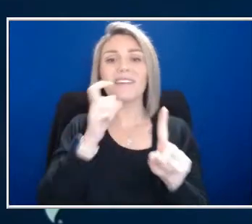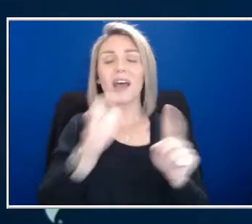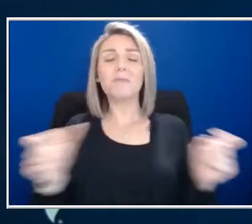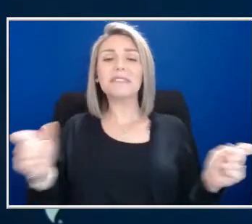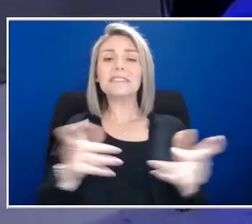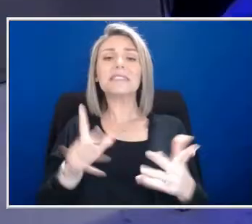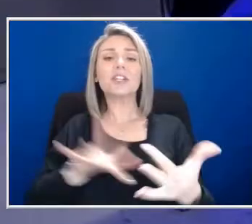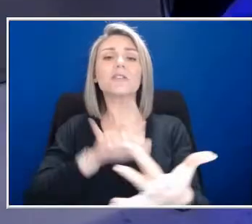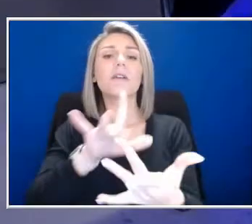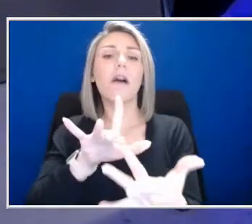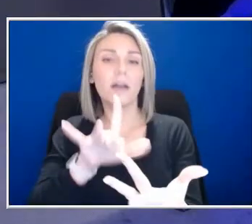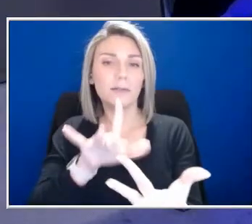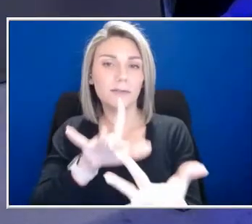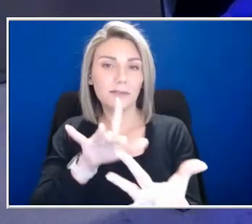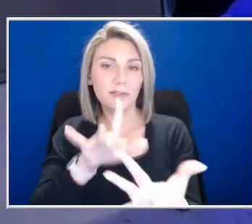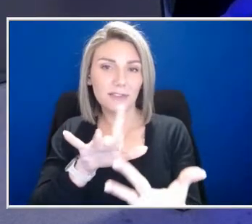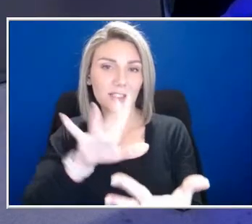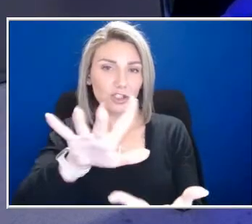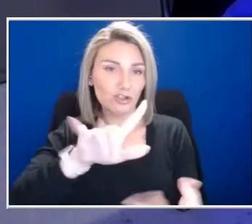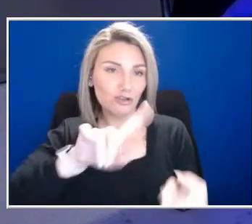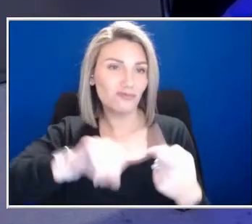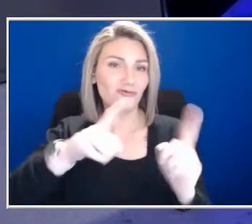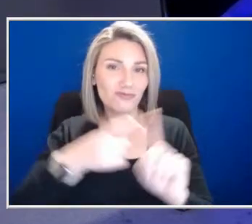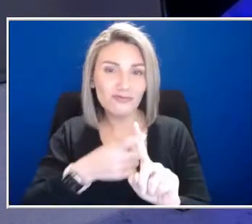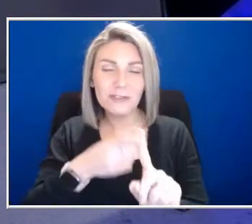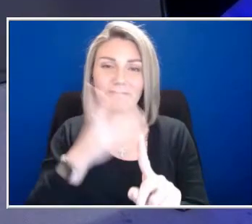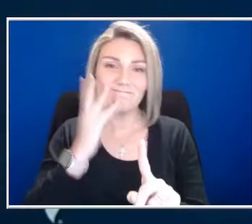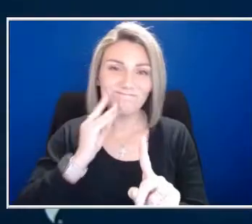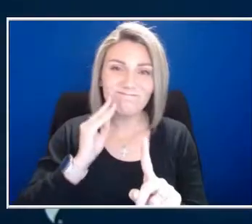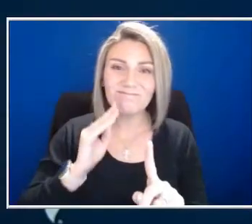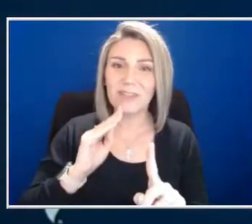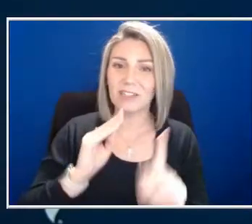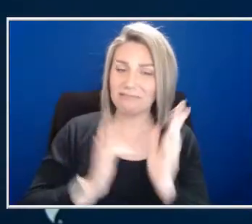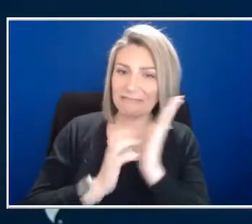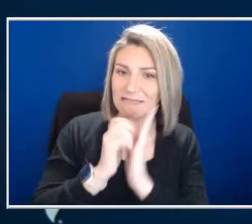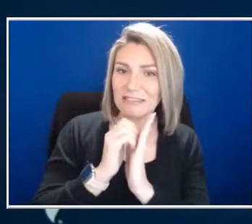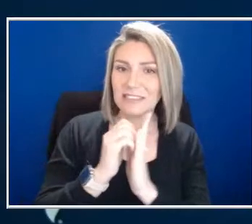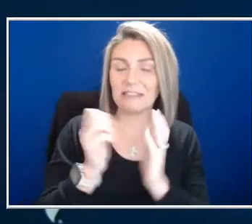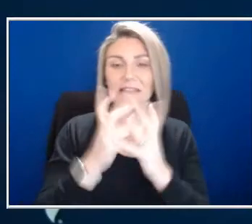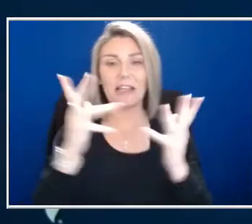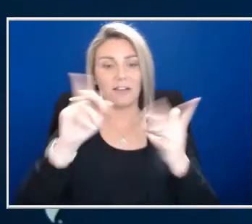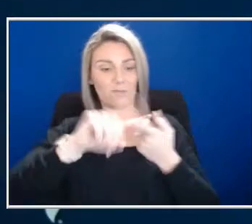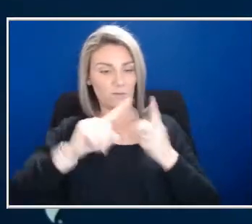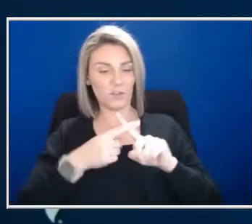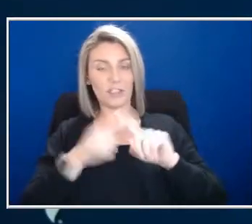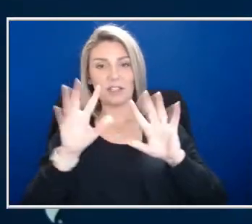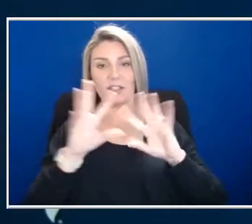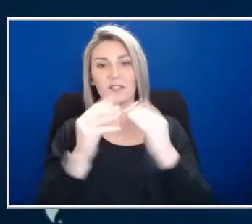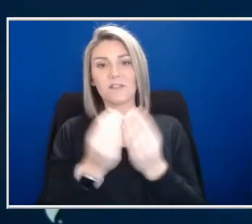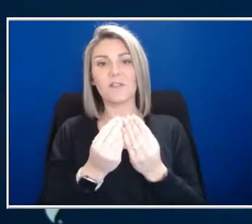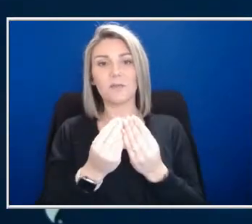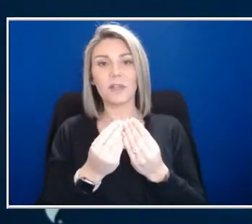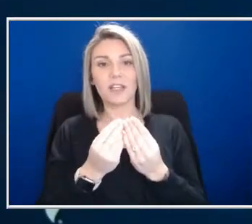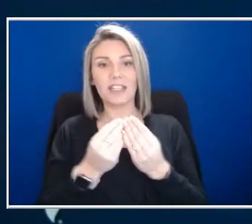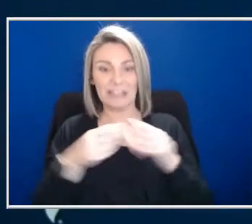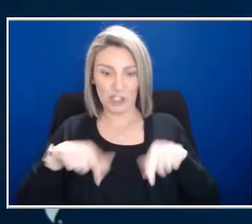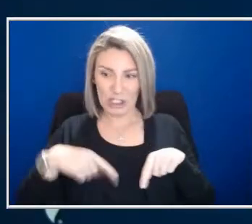point. Good. Don't be afraid to reach out. And I think a lot of friends and family are nervous about